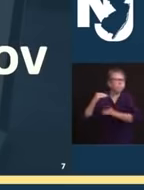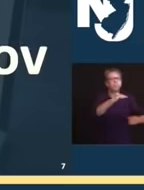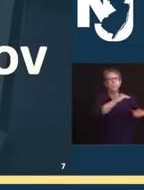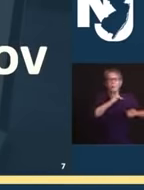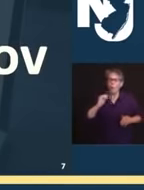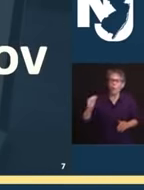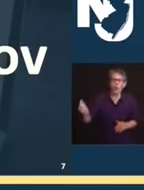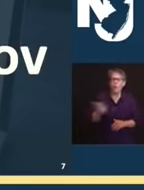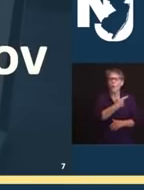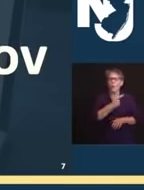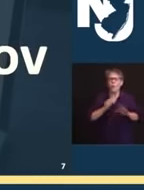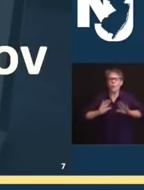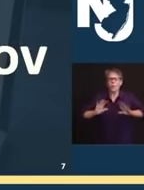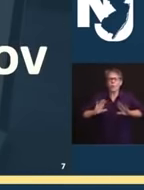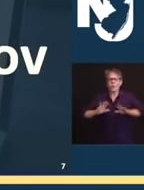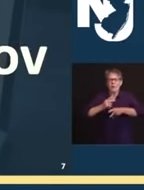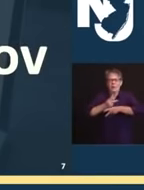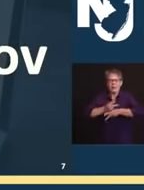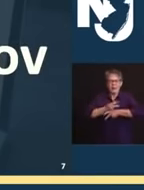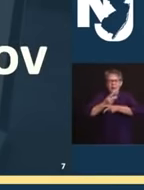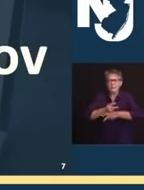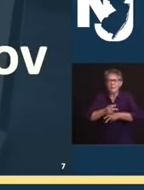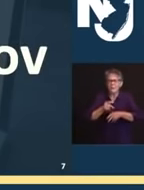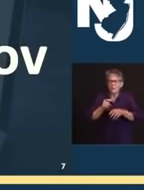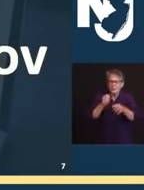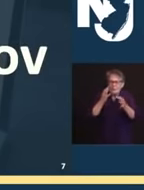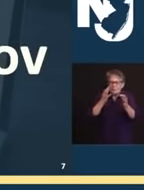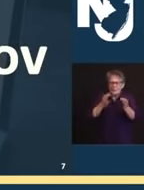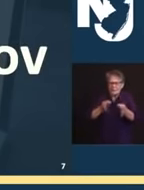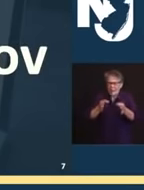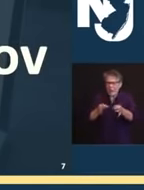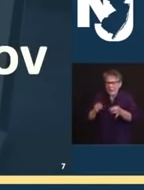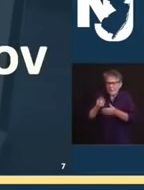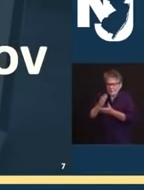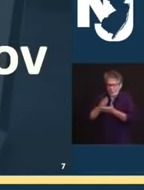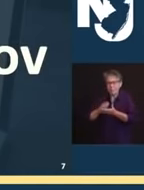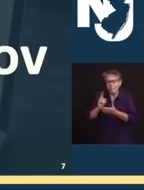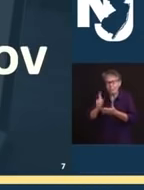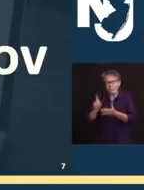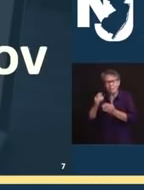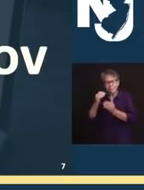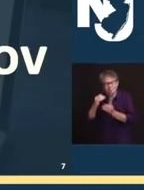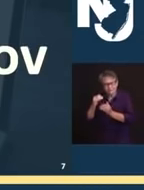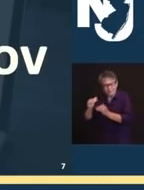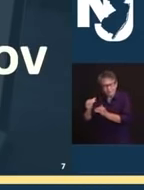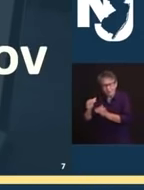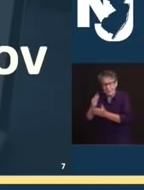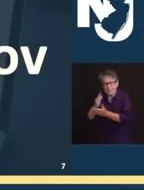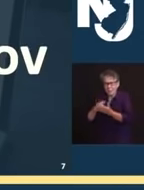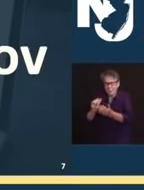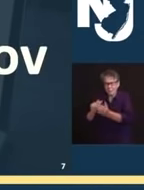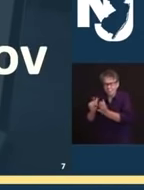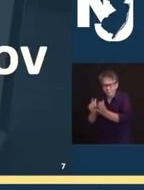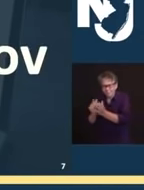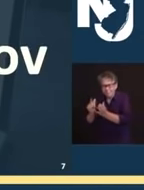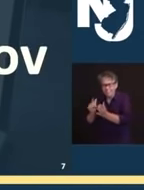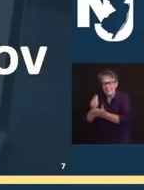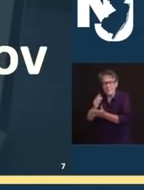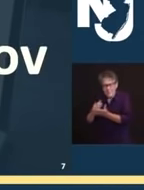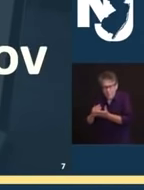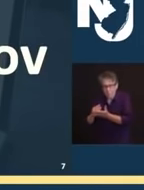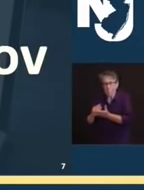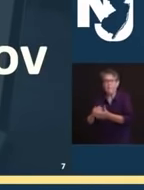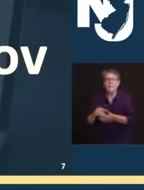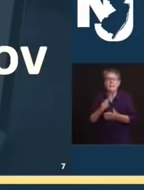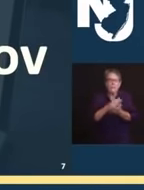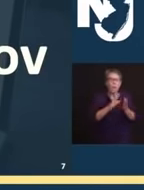We remain in the midst of a global pandemic, and in case you missed it, our country is now recording more than 100,000 cases per day,